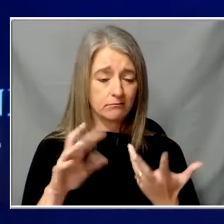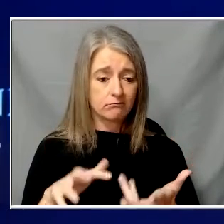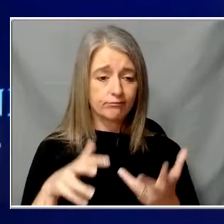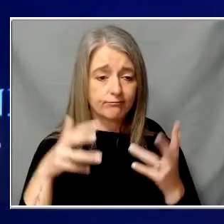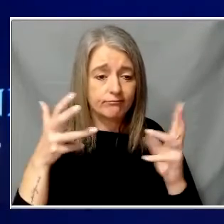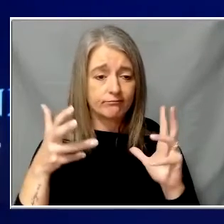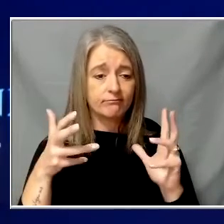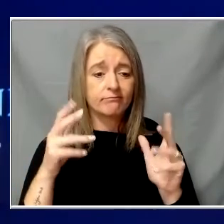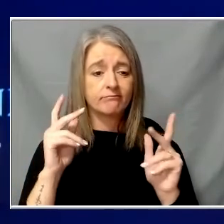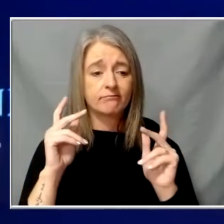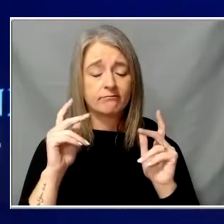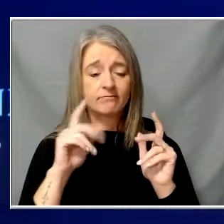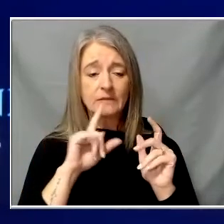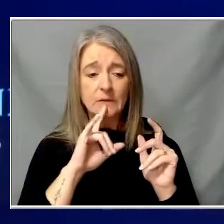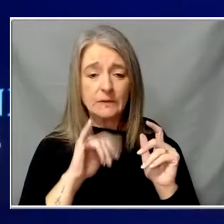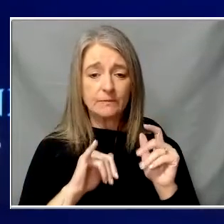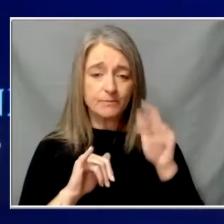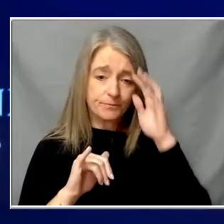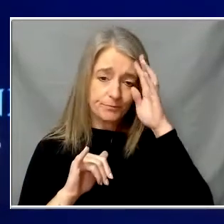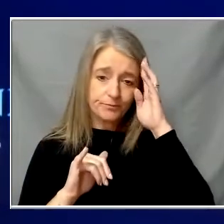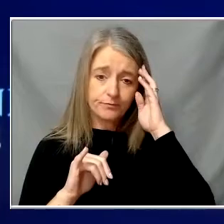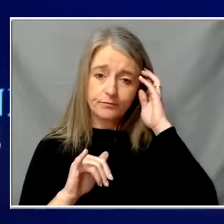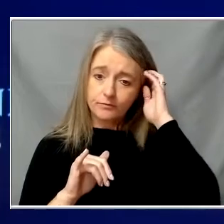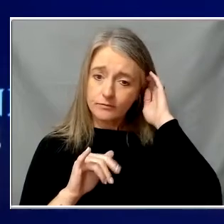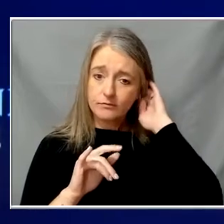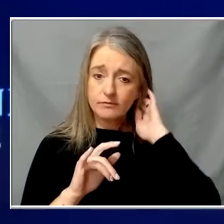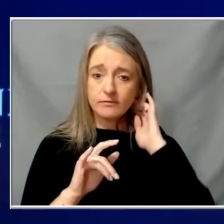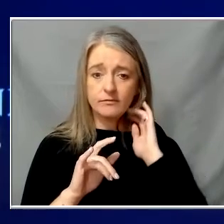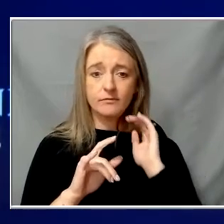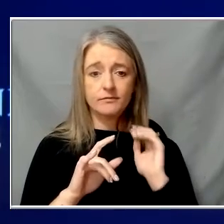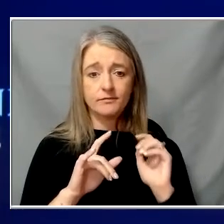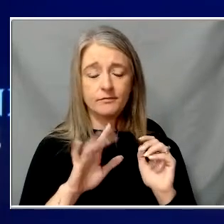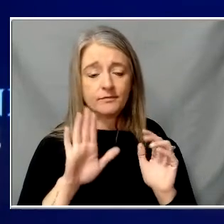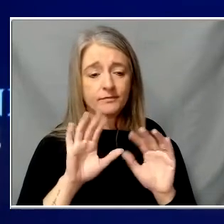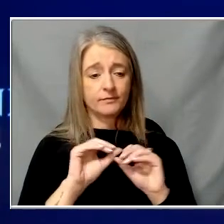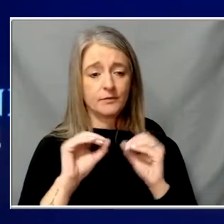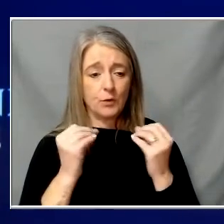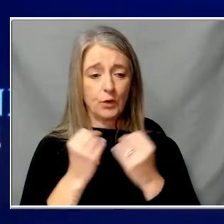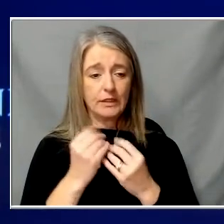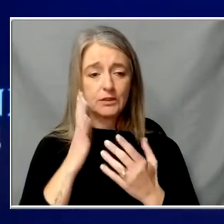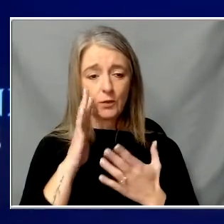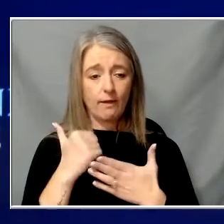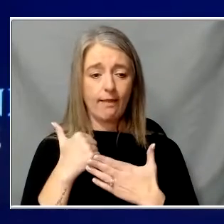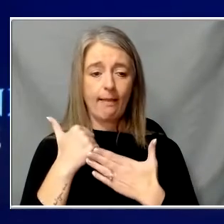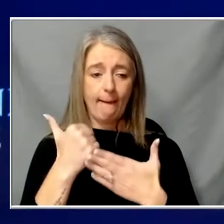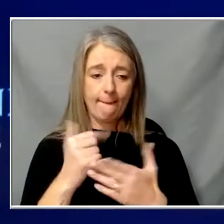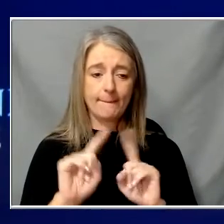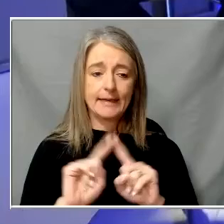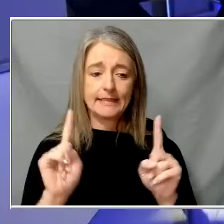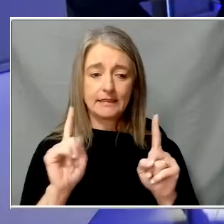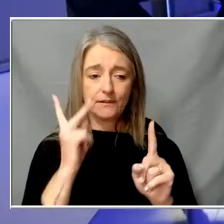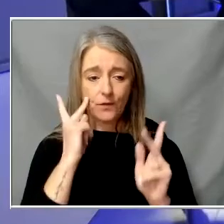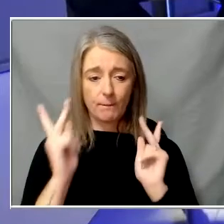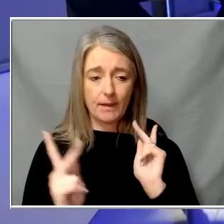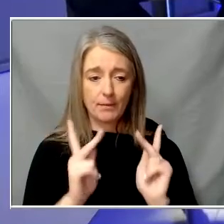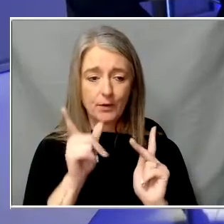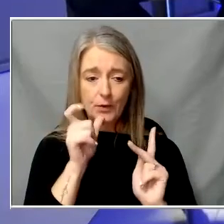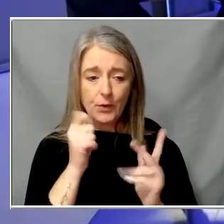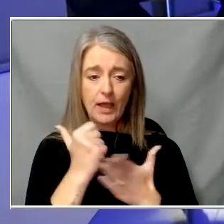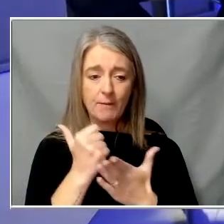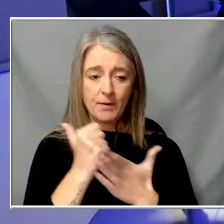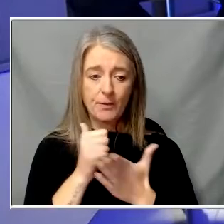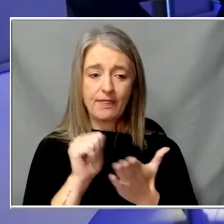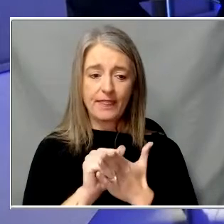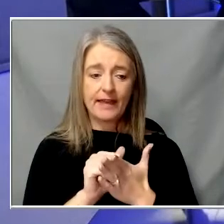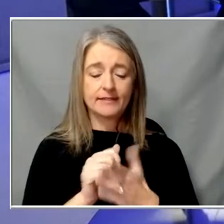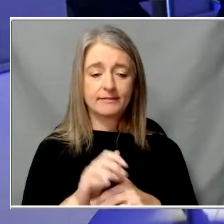and and it really can. His organization can make a huge difference in those people. It's helping with that domino effect that happens. Yeah, I think it's